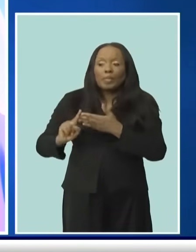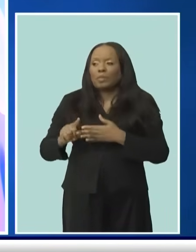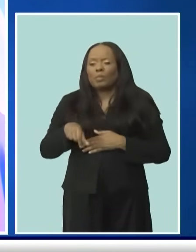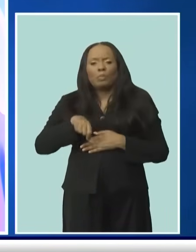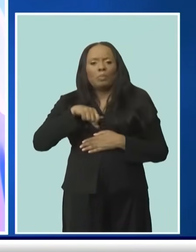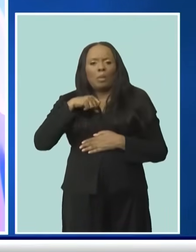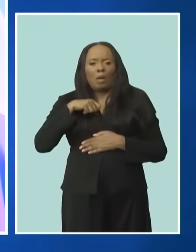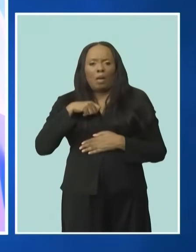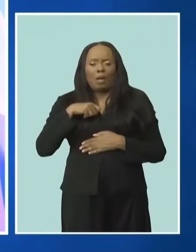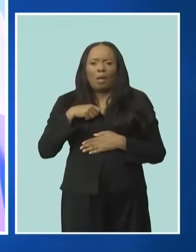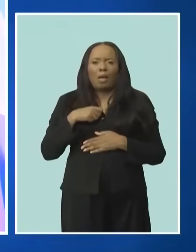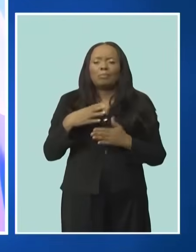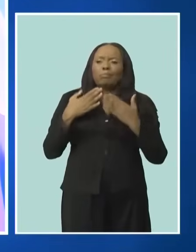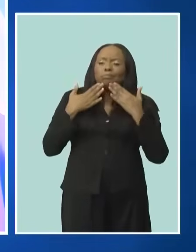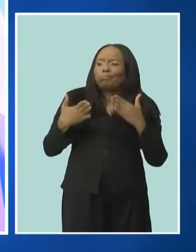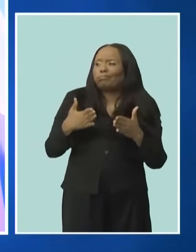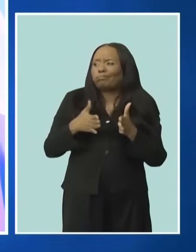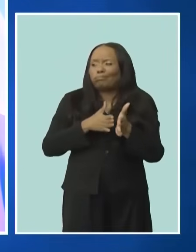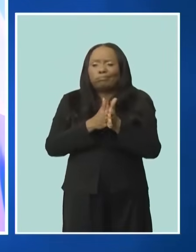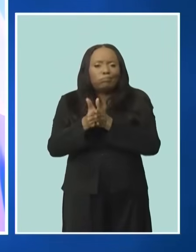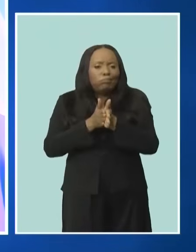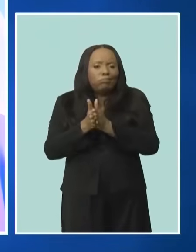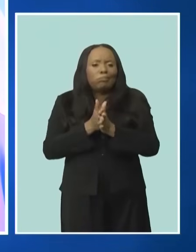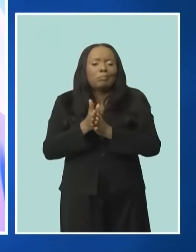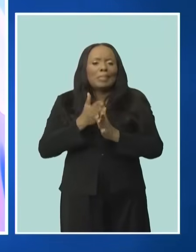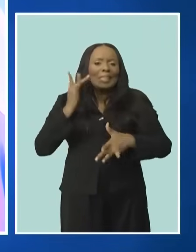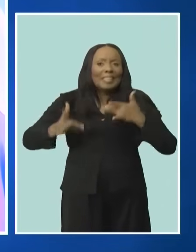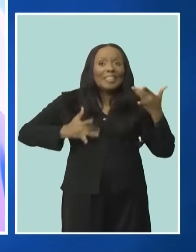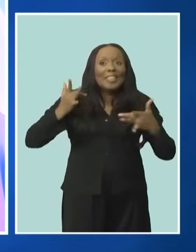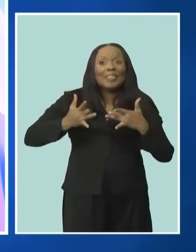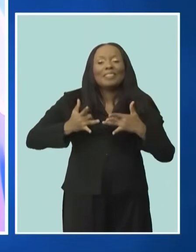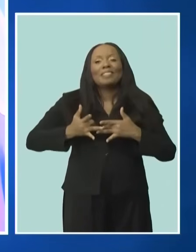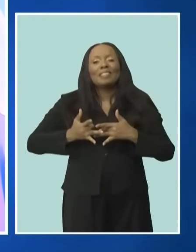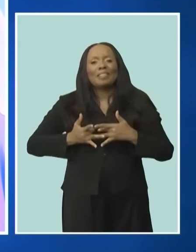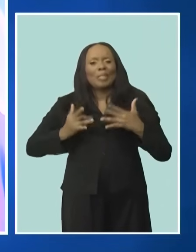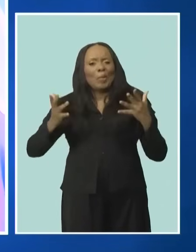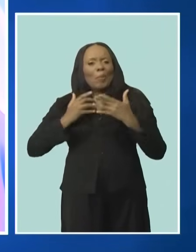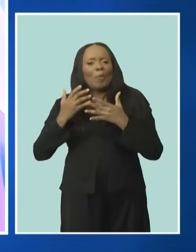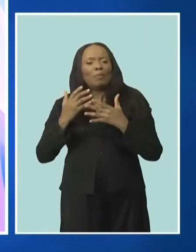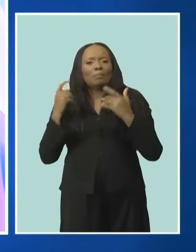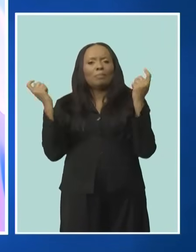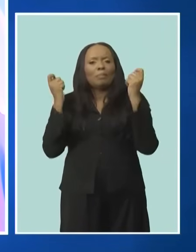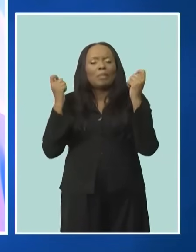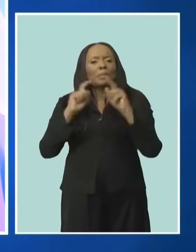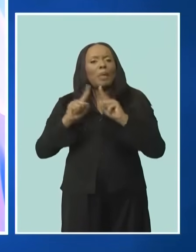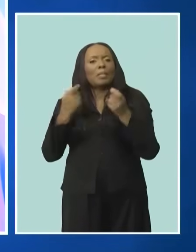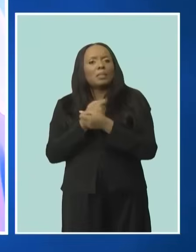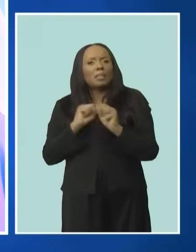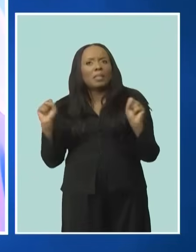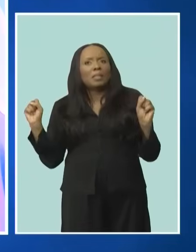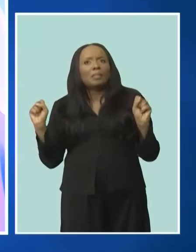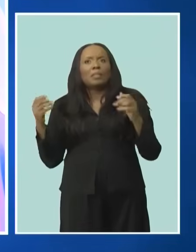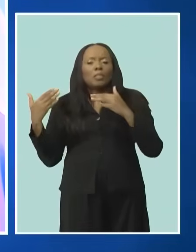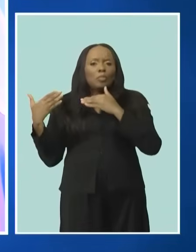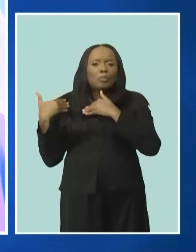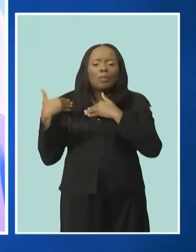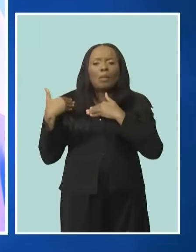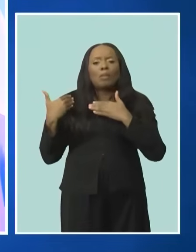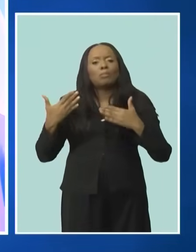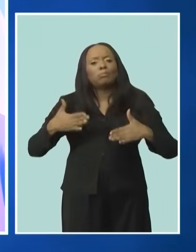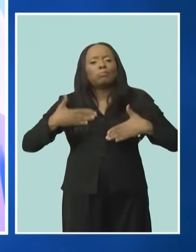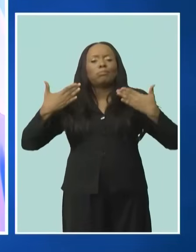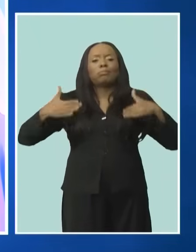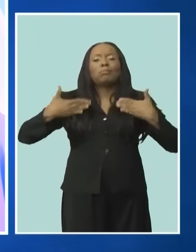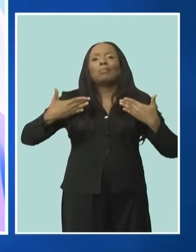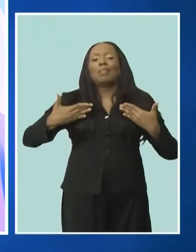and with gratitude. Let us celebrate safely, responsibly, and joyfully. And